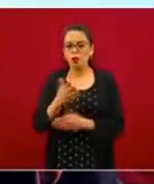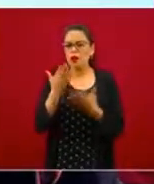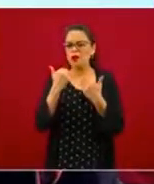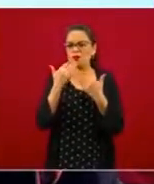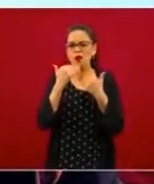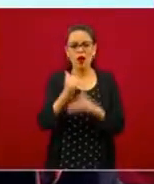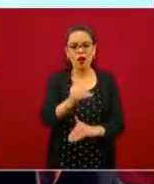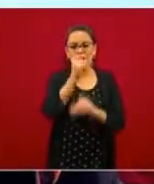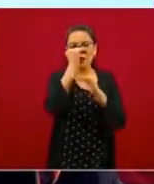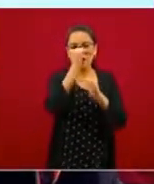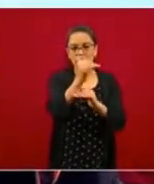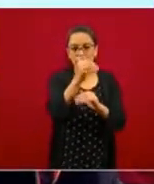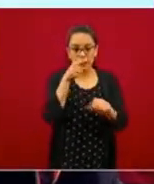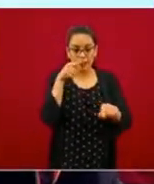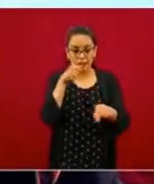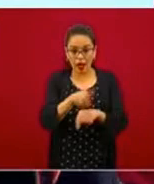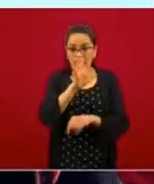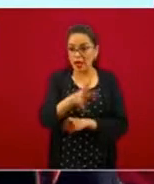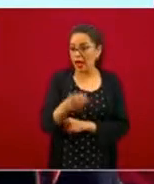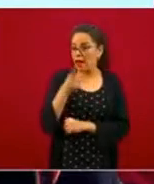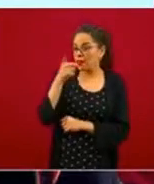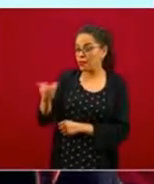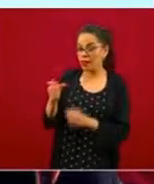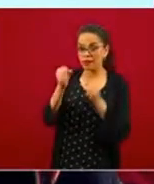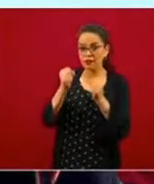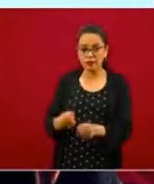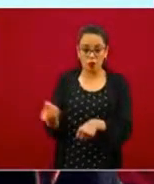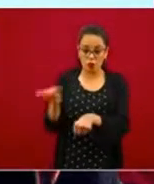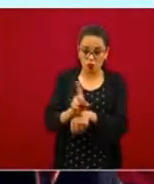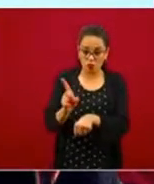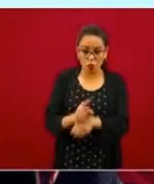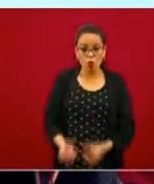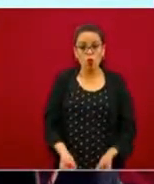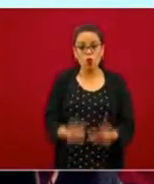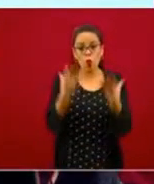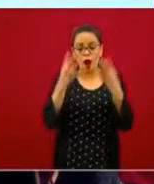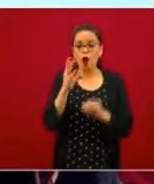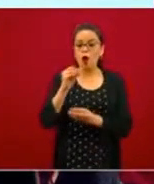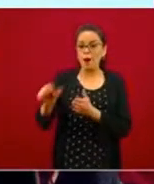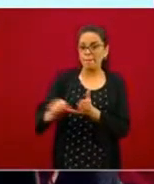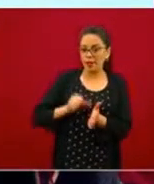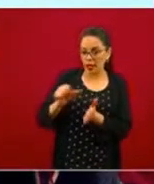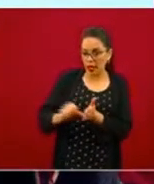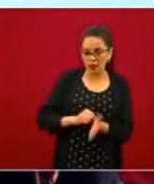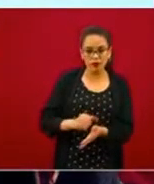this procedure, and they are dedicated for the monitoring of the epidemic.